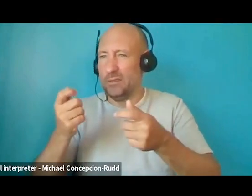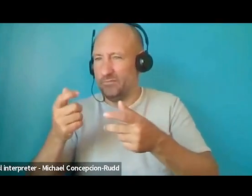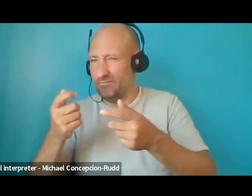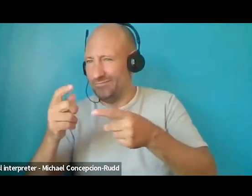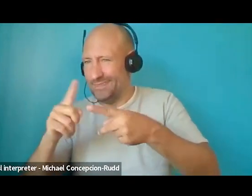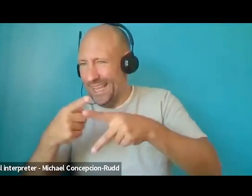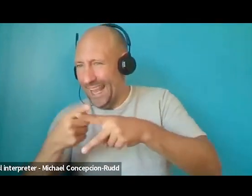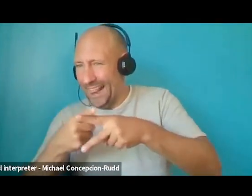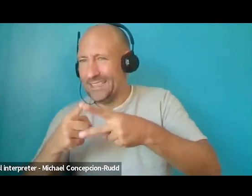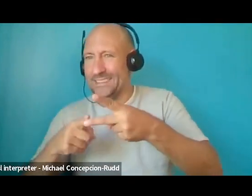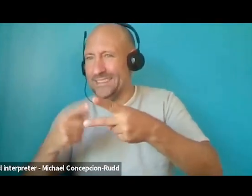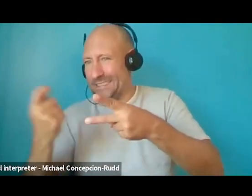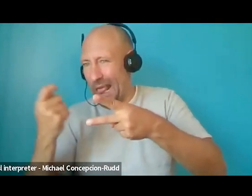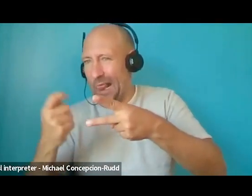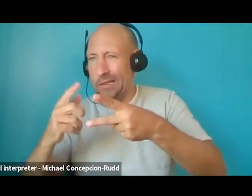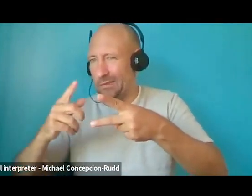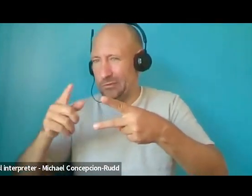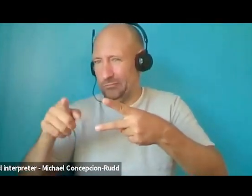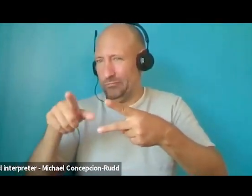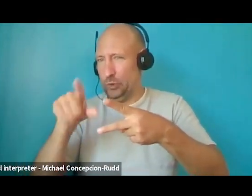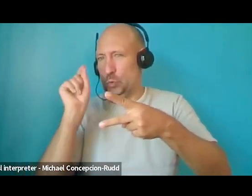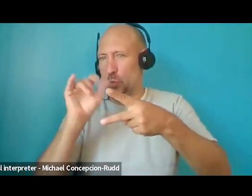In, select Italian.